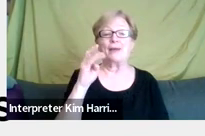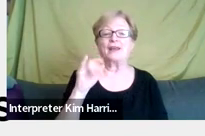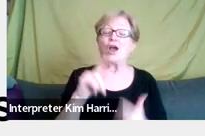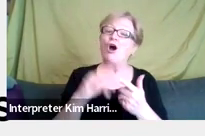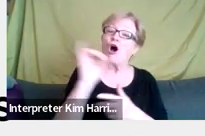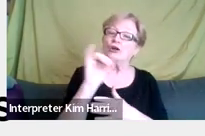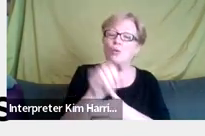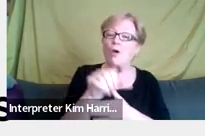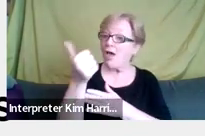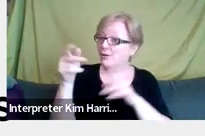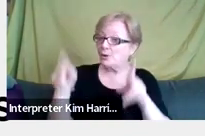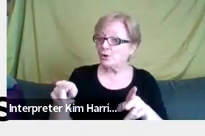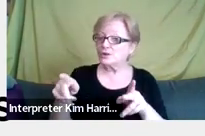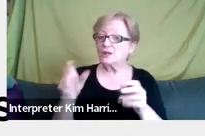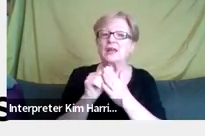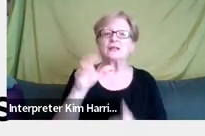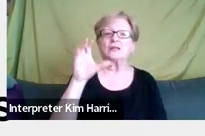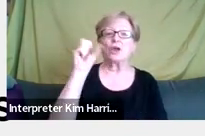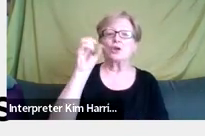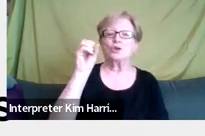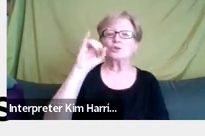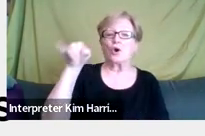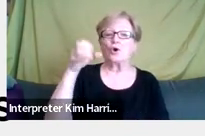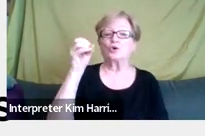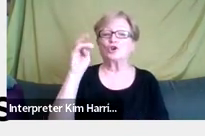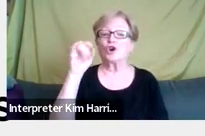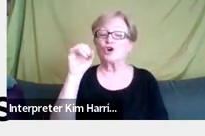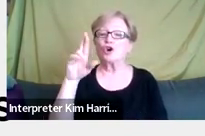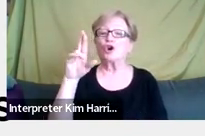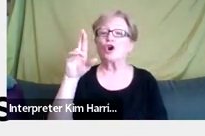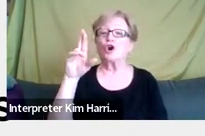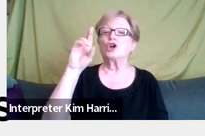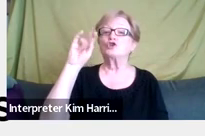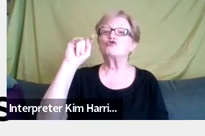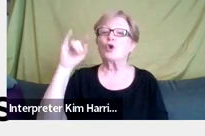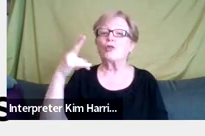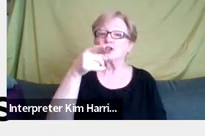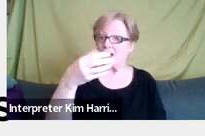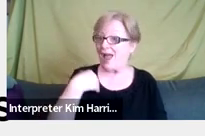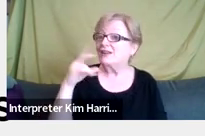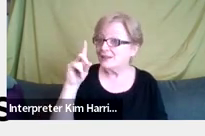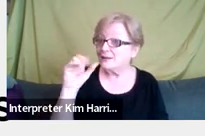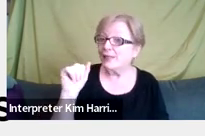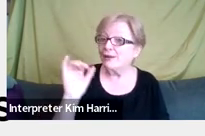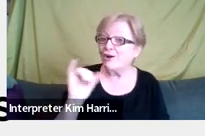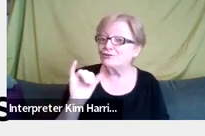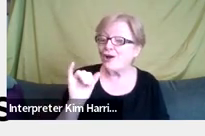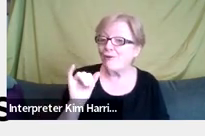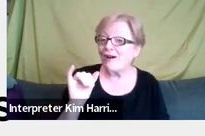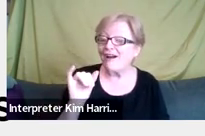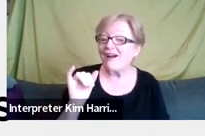person is Sojourner Truth that had a disability. I believe her